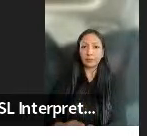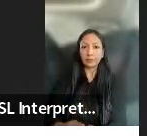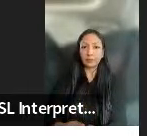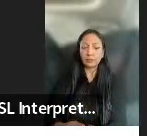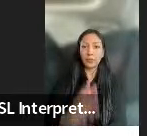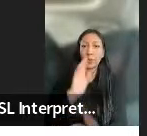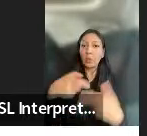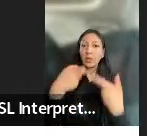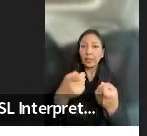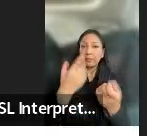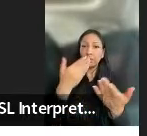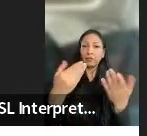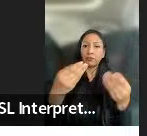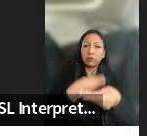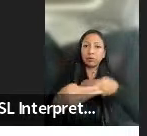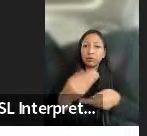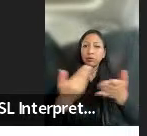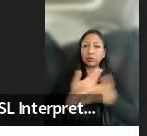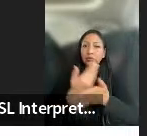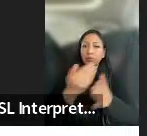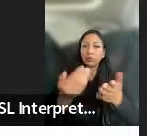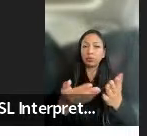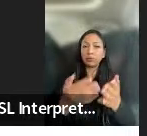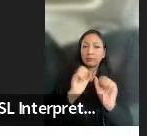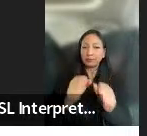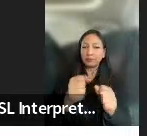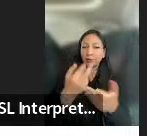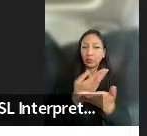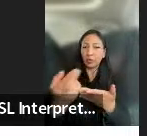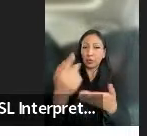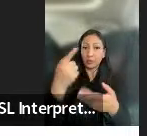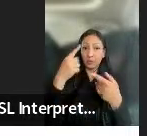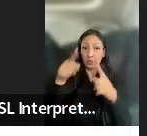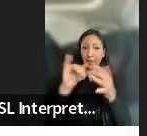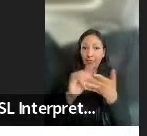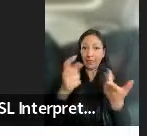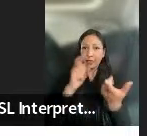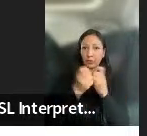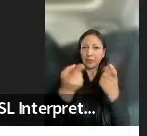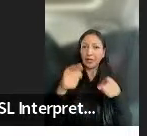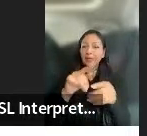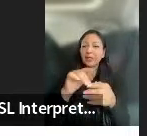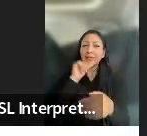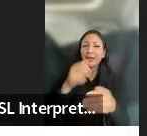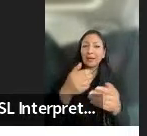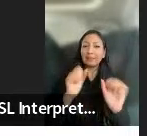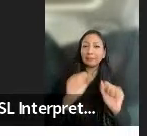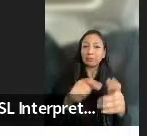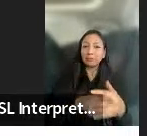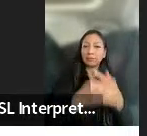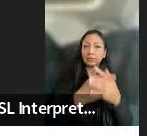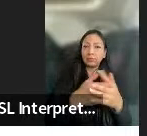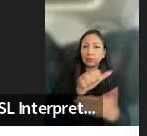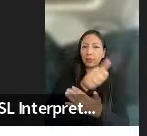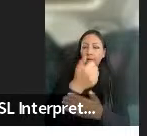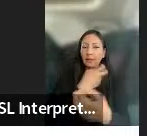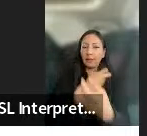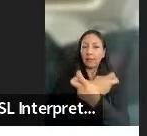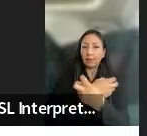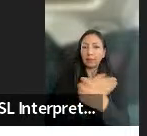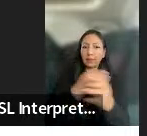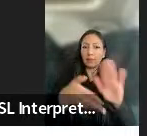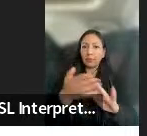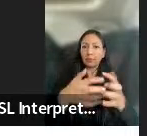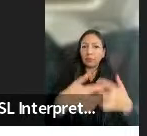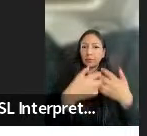give way to renewable sources. And in that switch, instead of being able to fire up another turbine at a fossil-powered facility